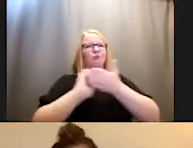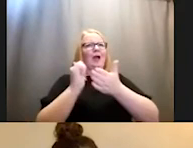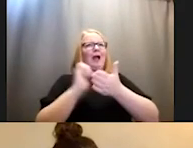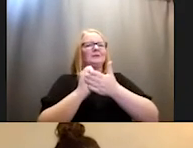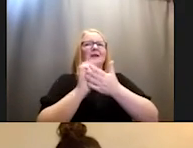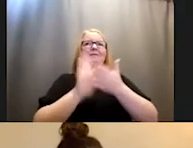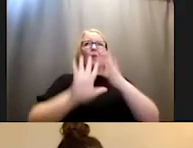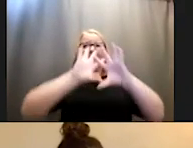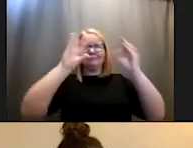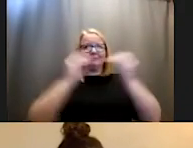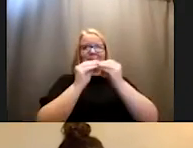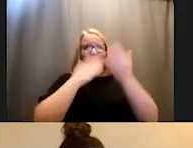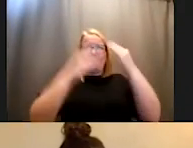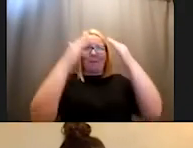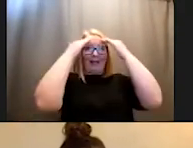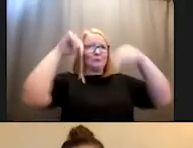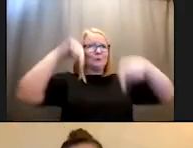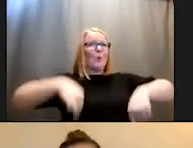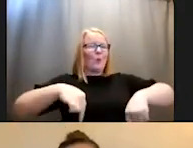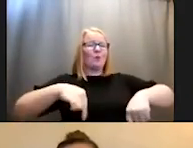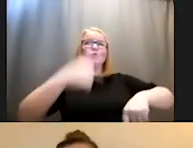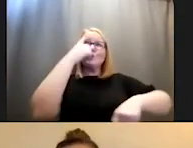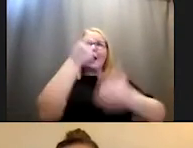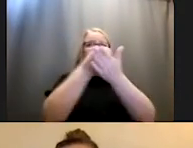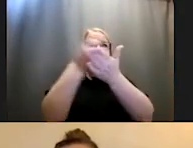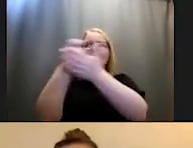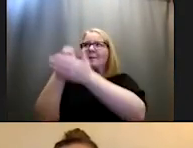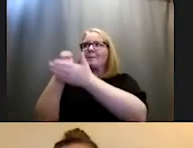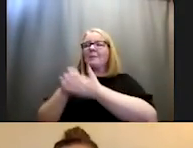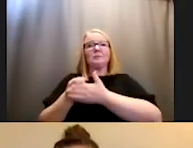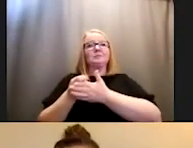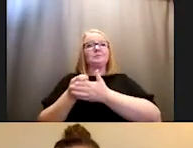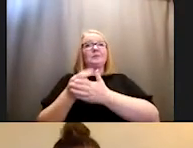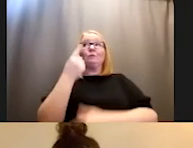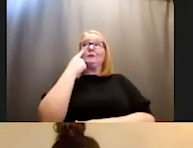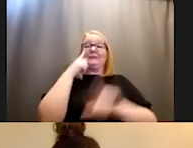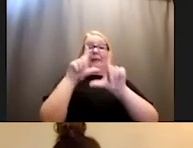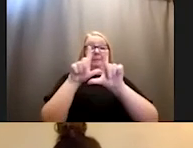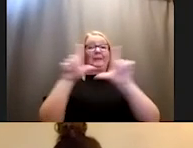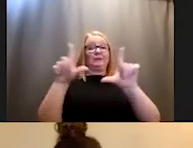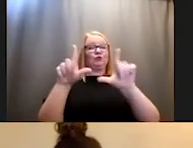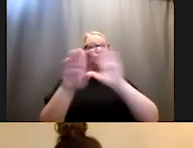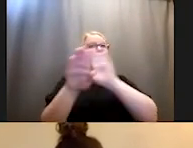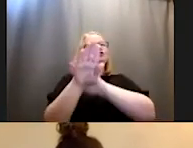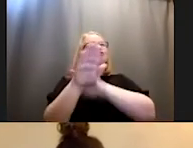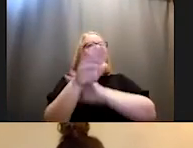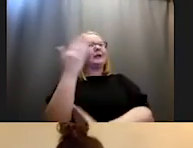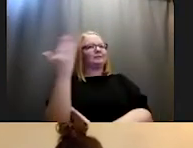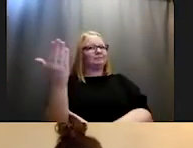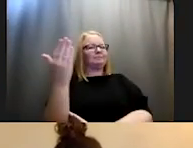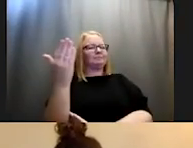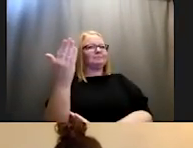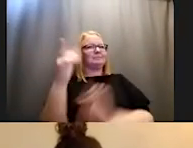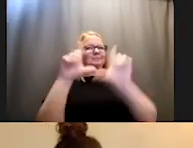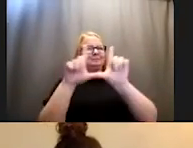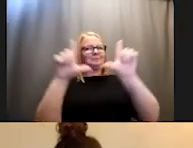head to toe was available to be purchased. The image that you can see on the right-hand side here is taken